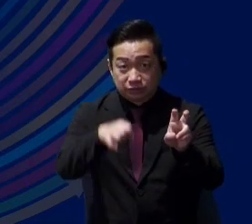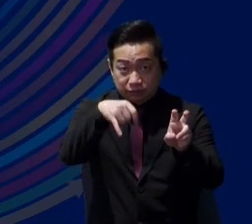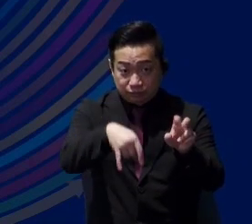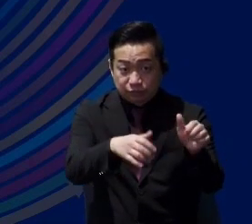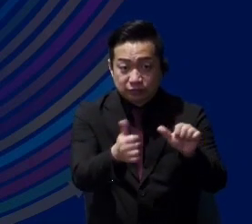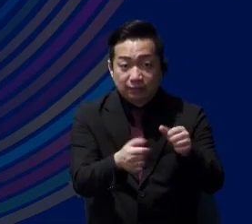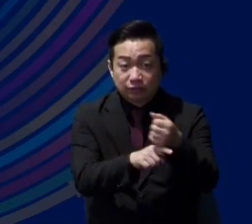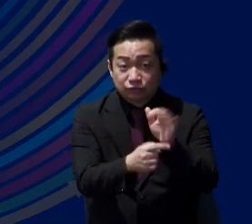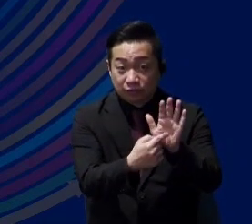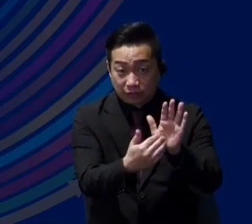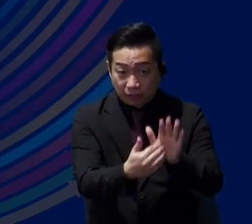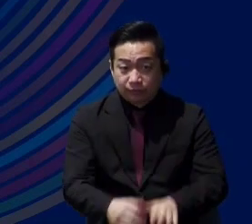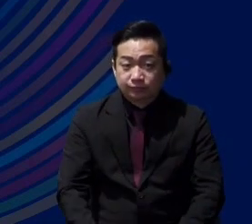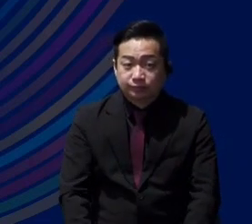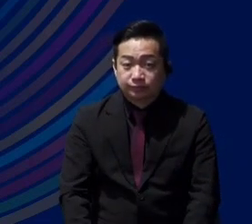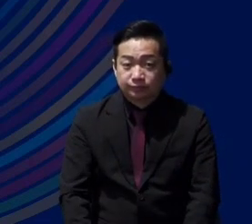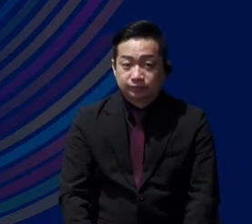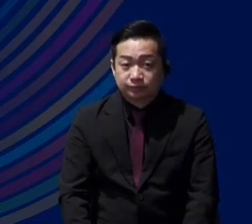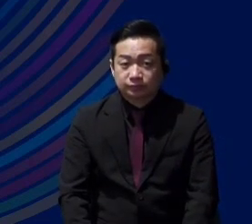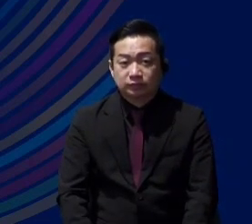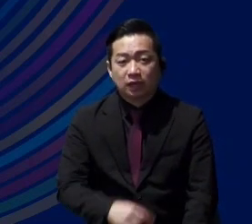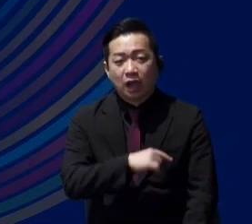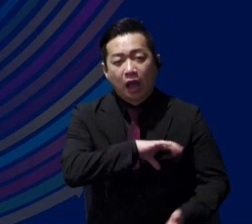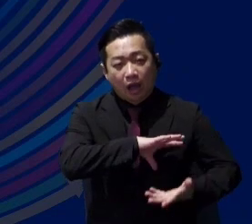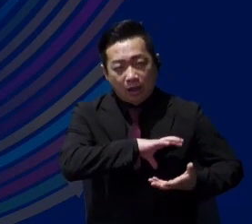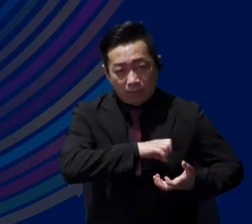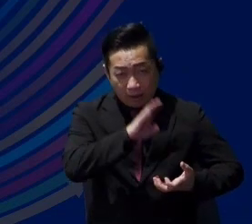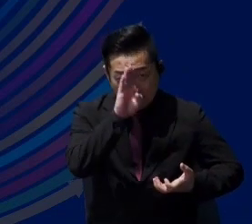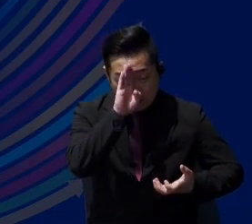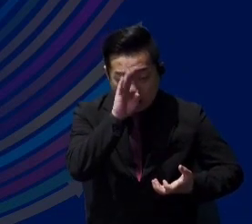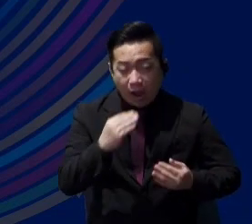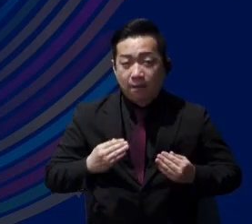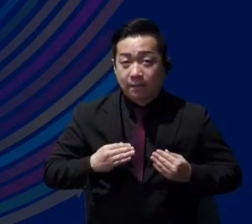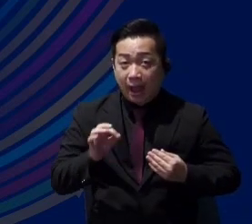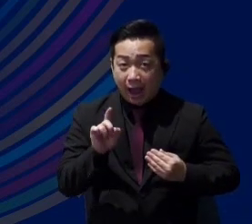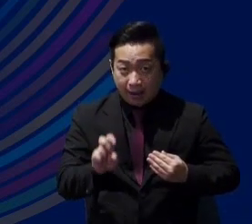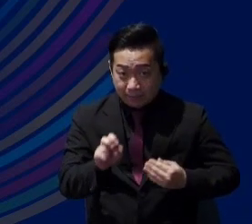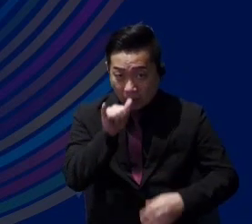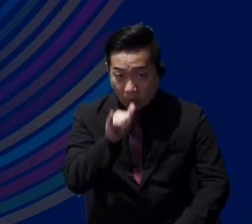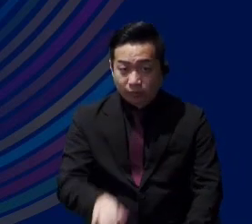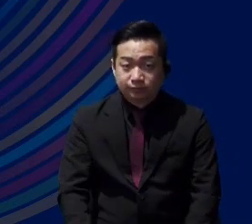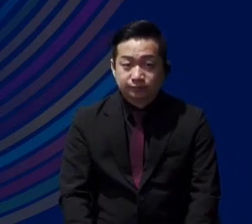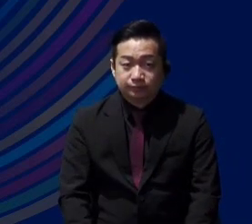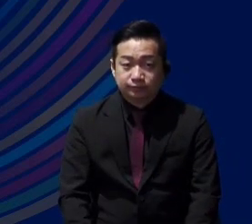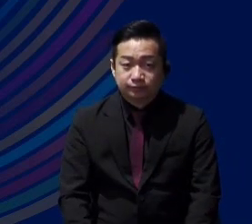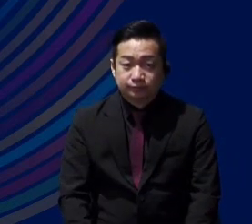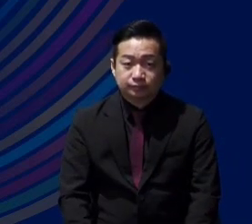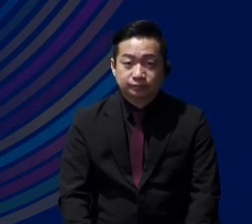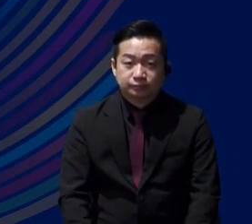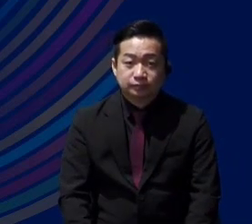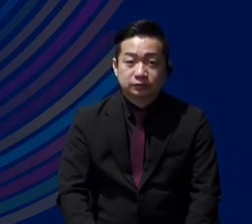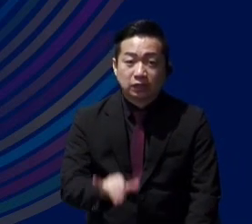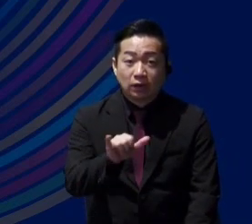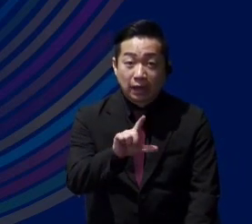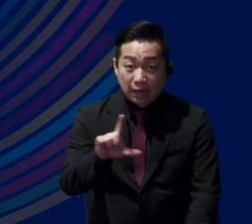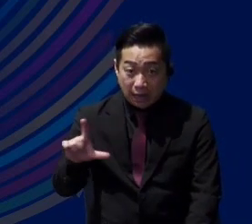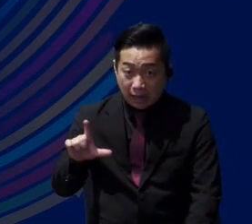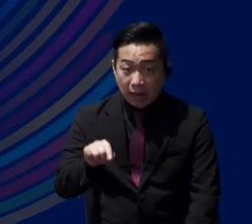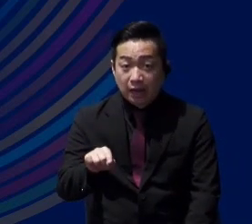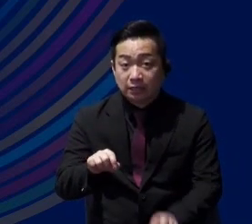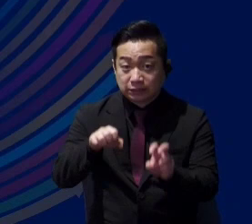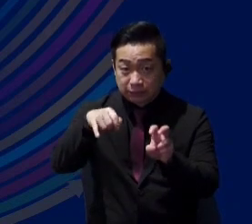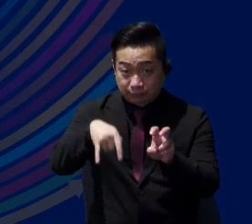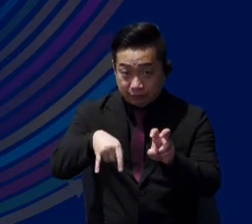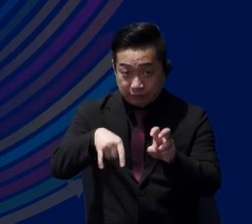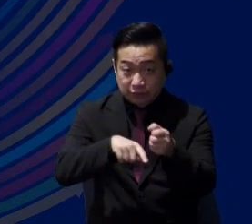based on the VLL, how many years we calculate, self-harm, lung cancer, ischemic heart disease,